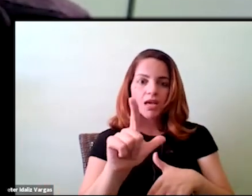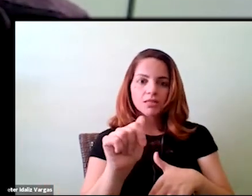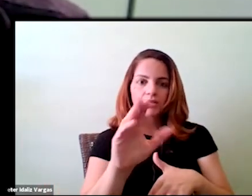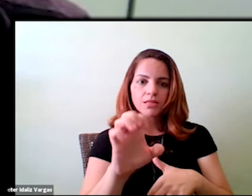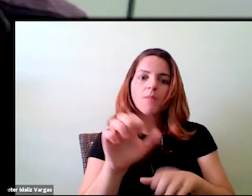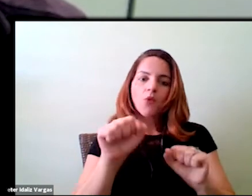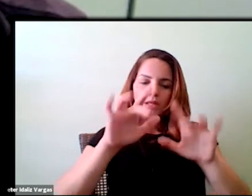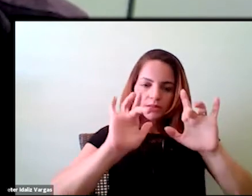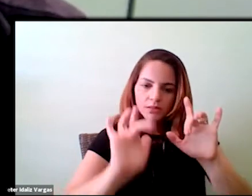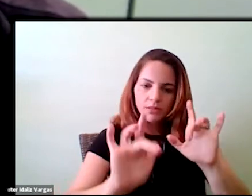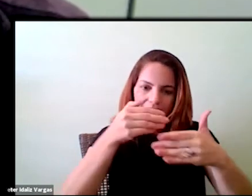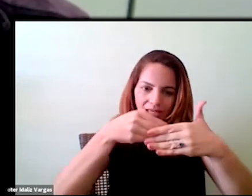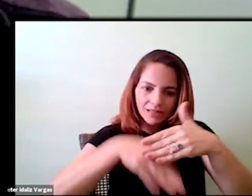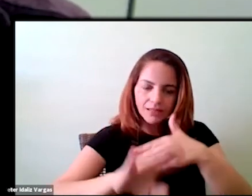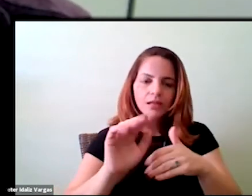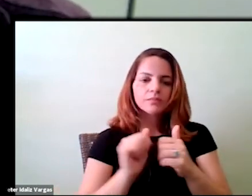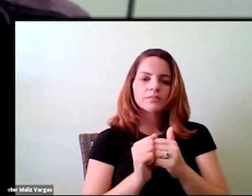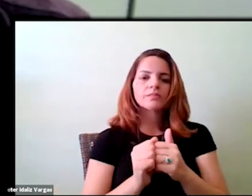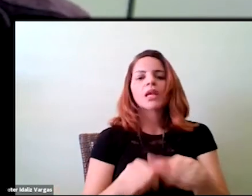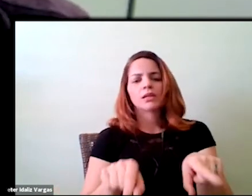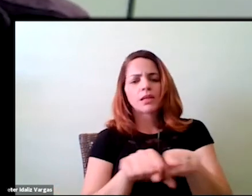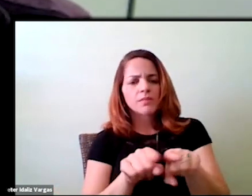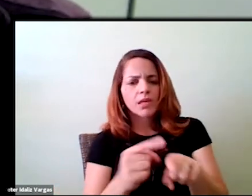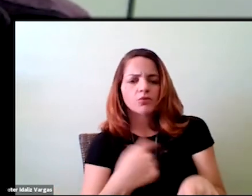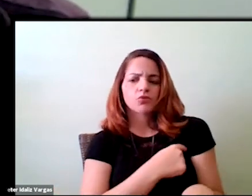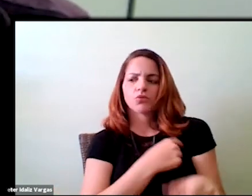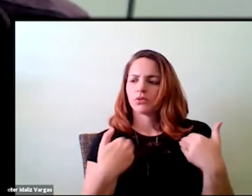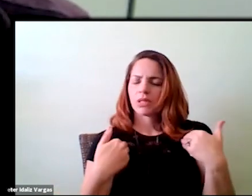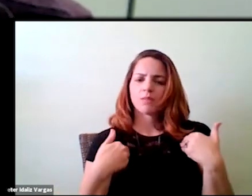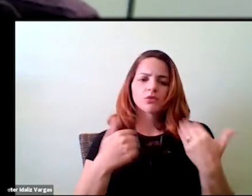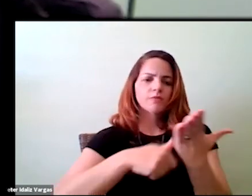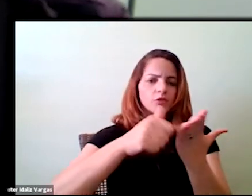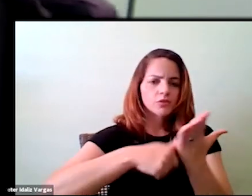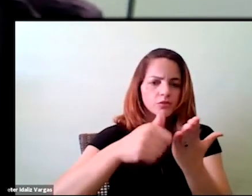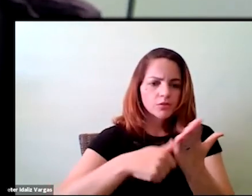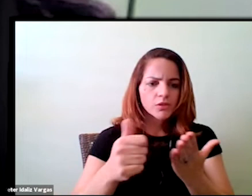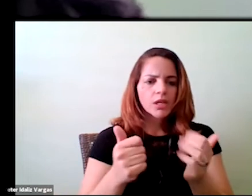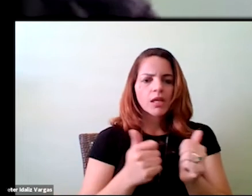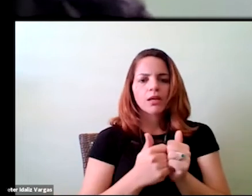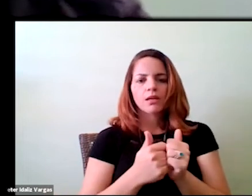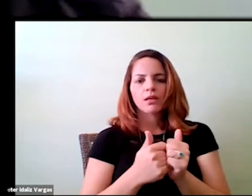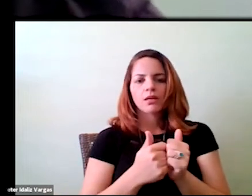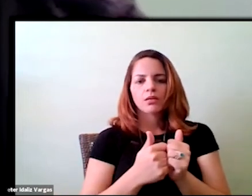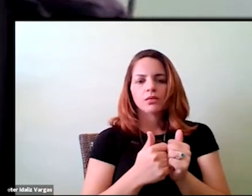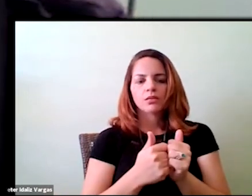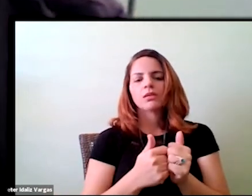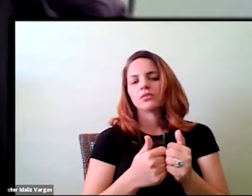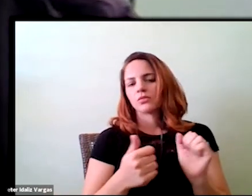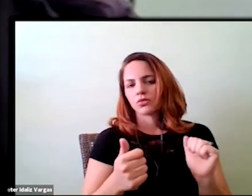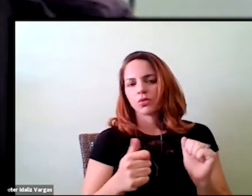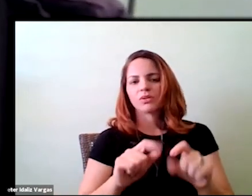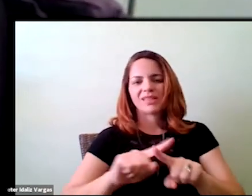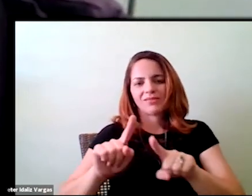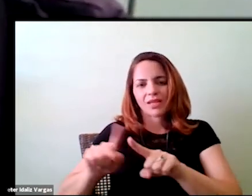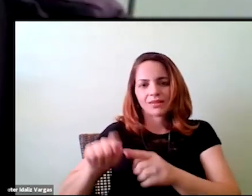new publications from NYU Press and Rutgers Press. I'm subscribed to various listservs